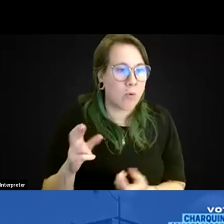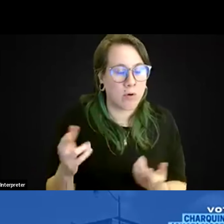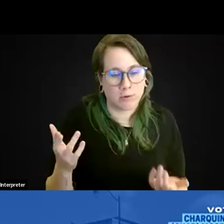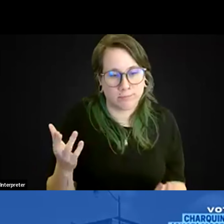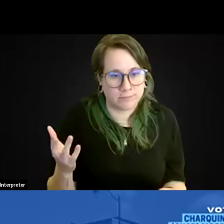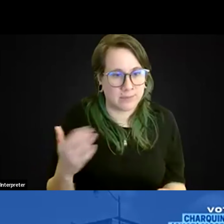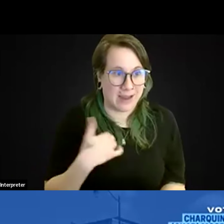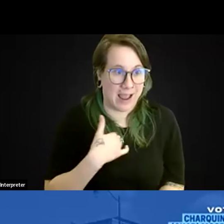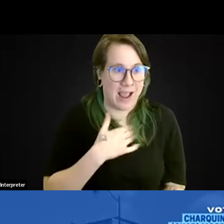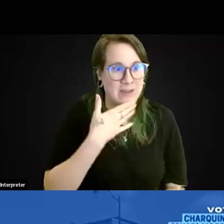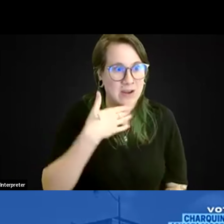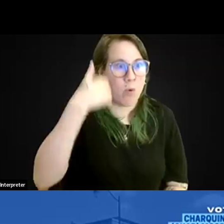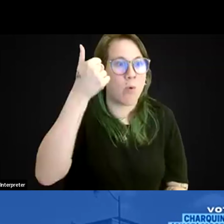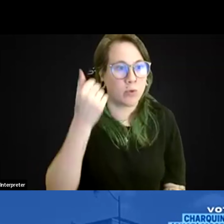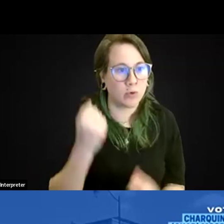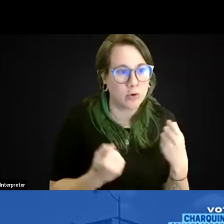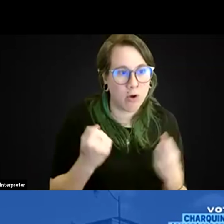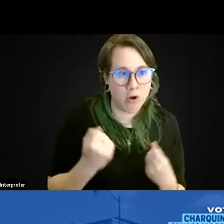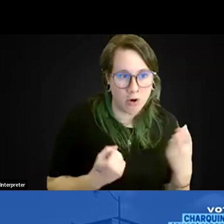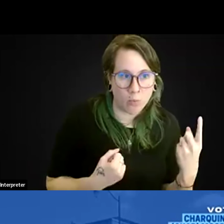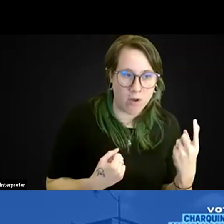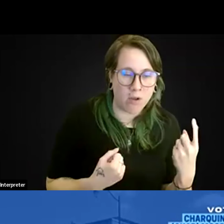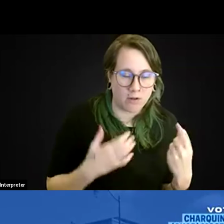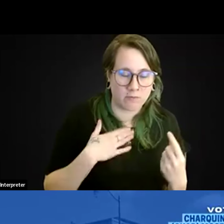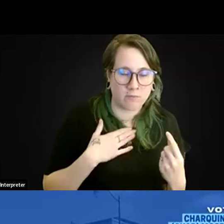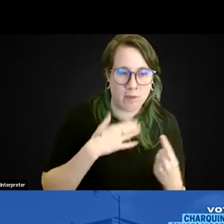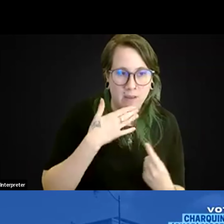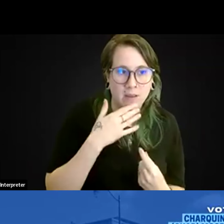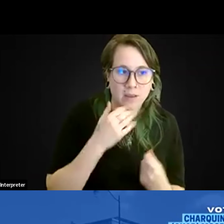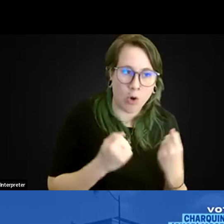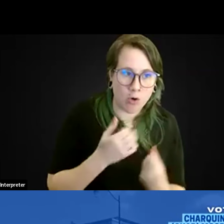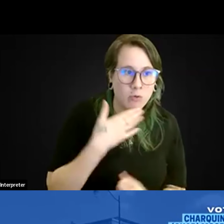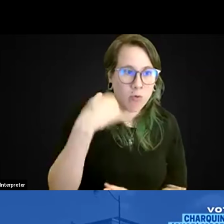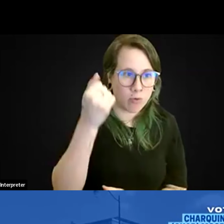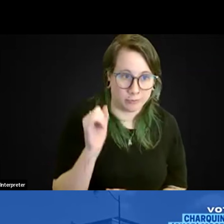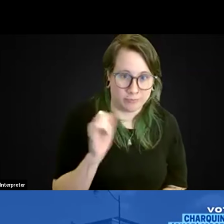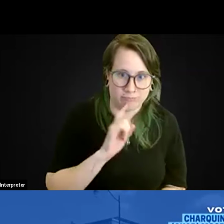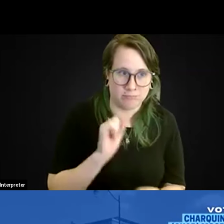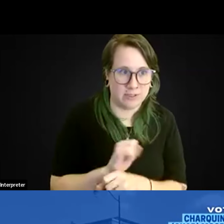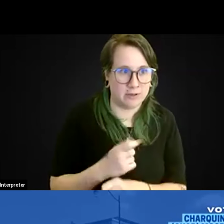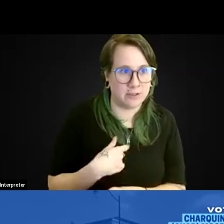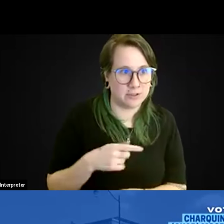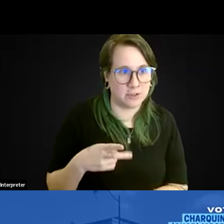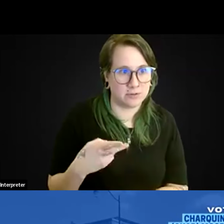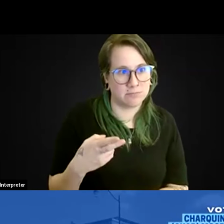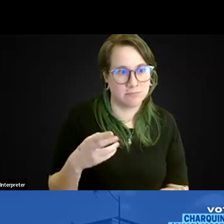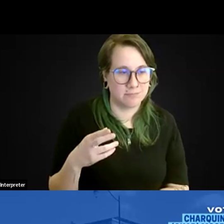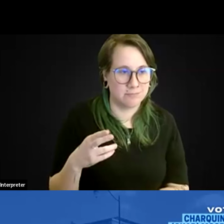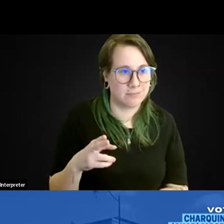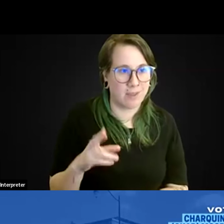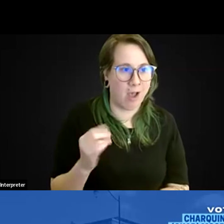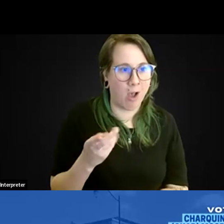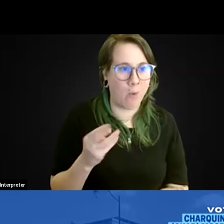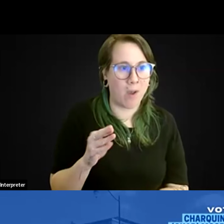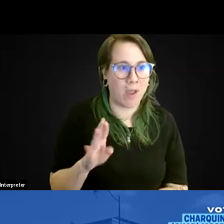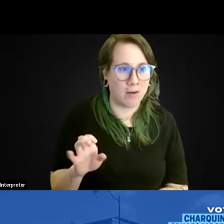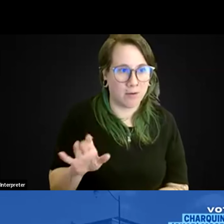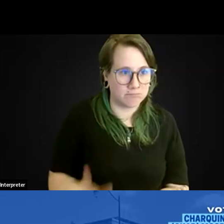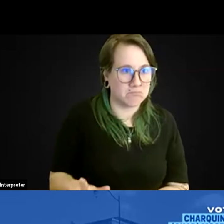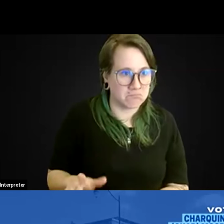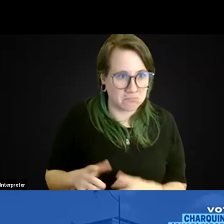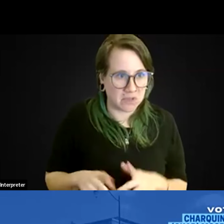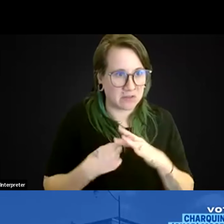like I have one of my older cars that I have, they can actually punch the ignition and still, drive it. One